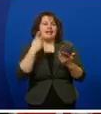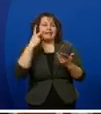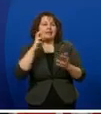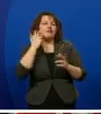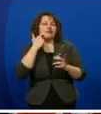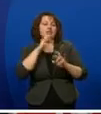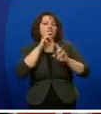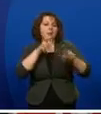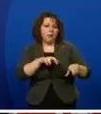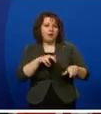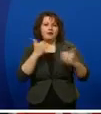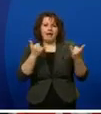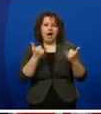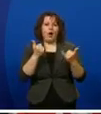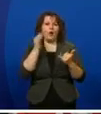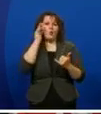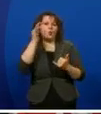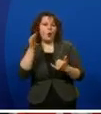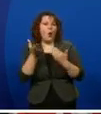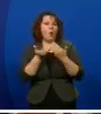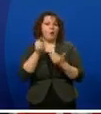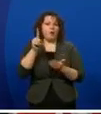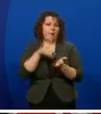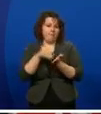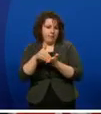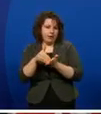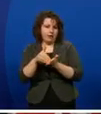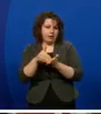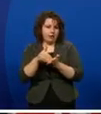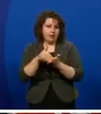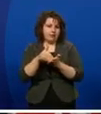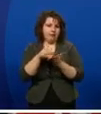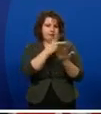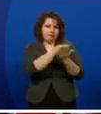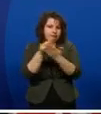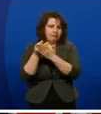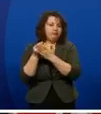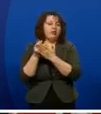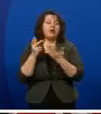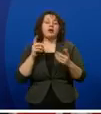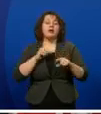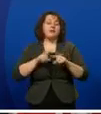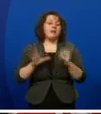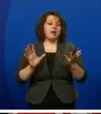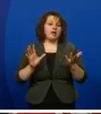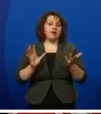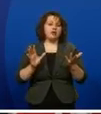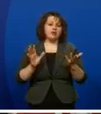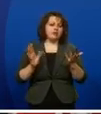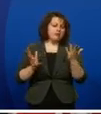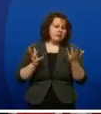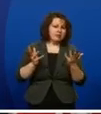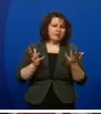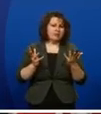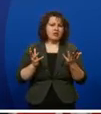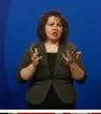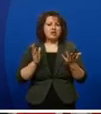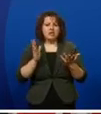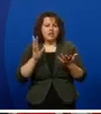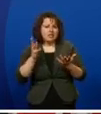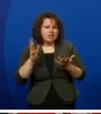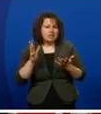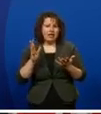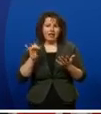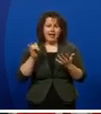saying it's now close to 1 million doses being administered, but what has there been like